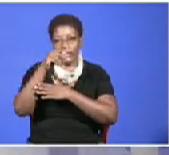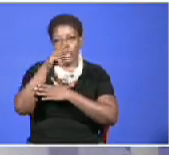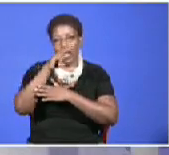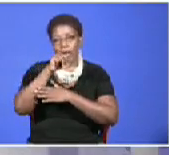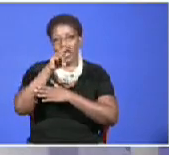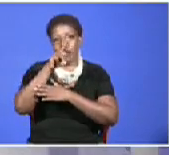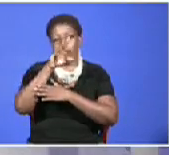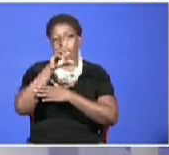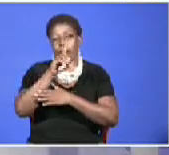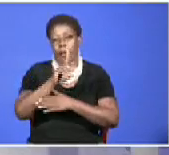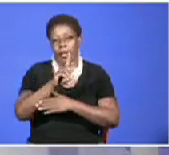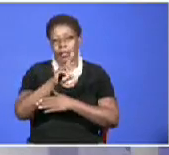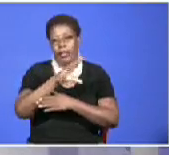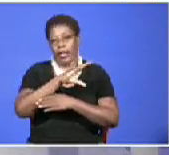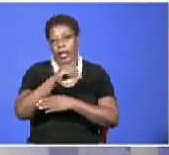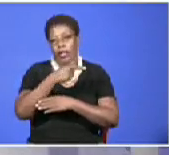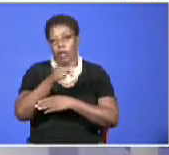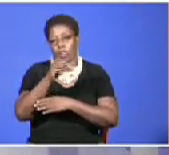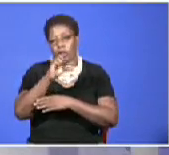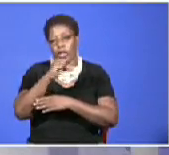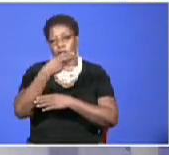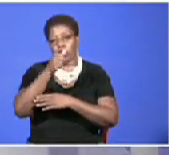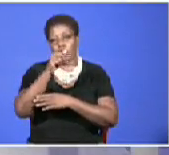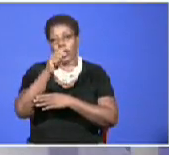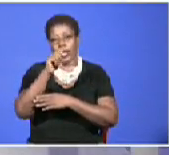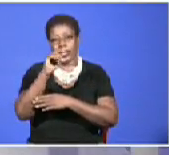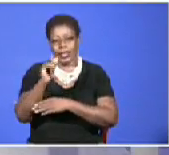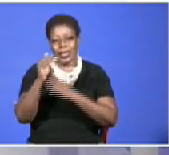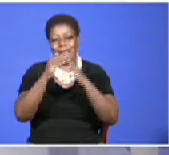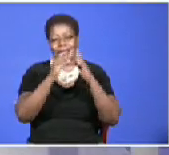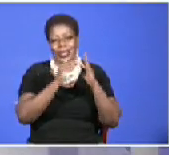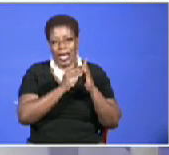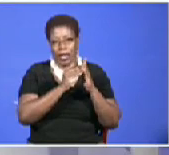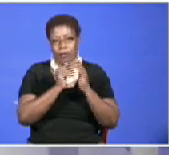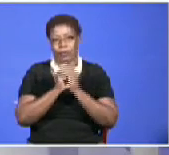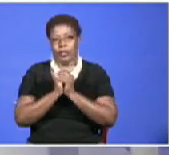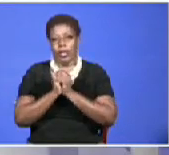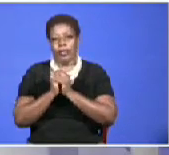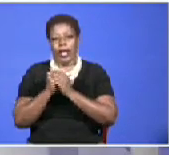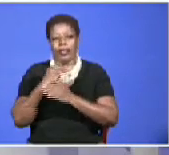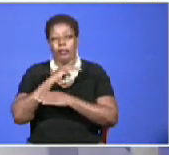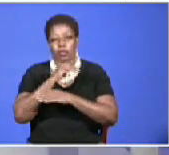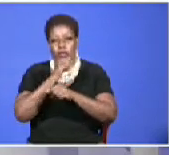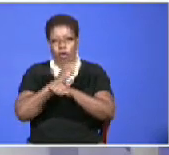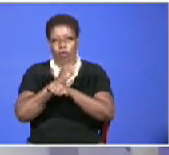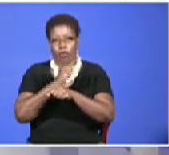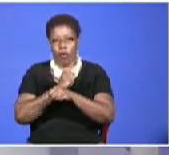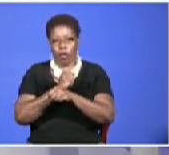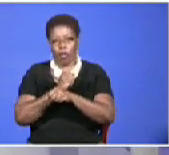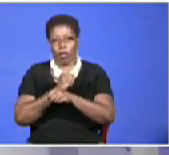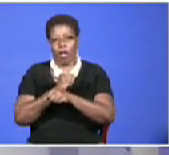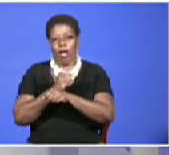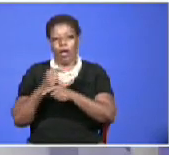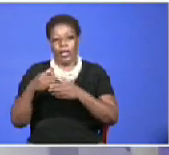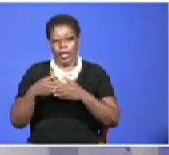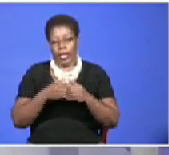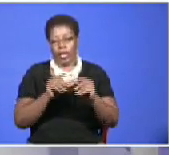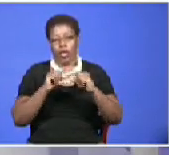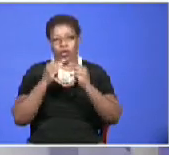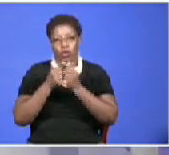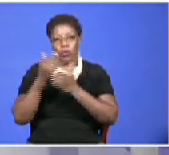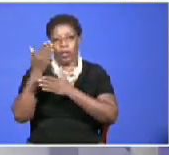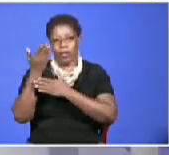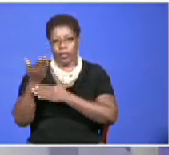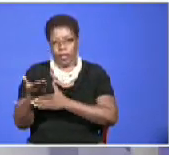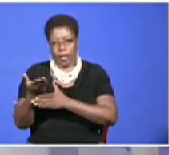and Sandbanks shanty towns. Well, on Friday, the Minister of Works led a delegation to view the progress of the cleanup at the Mud and Pigeon Pea shanty